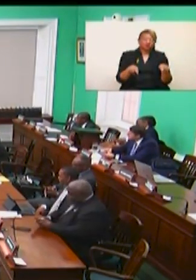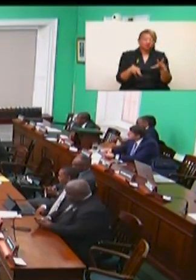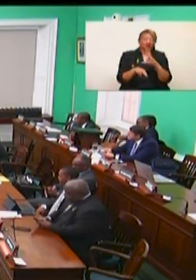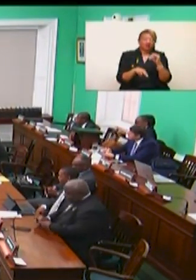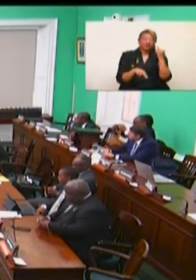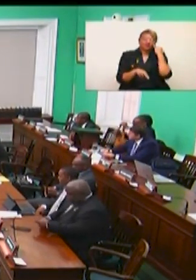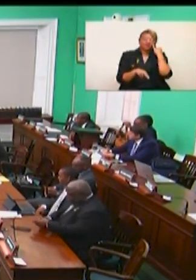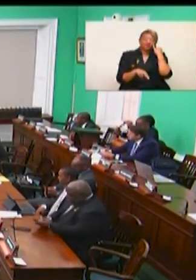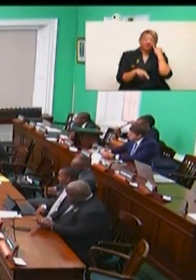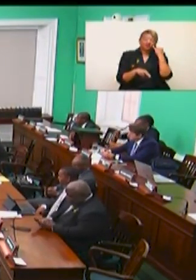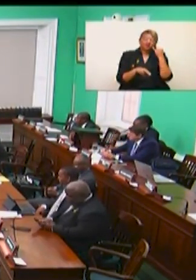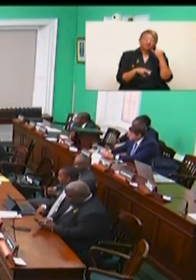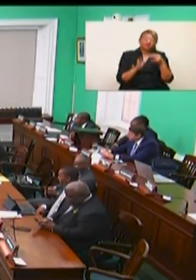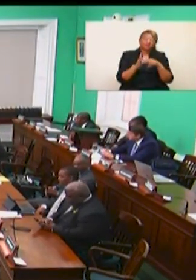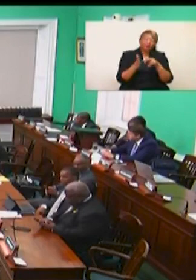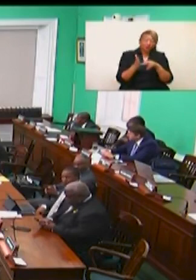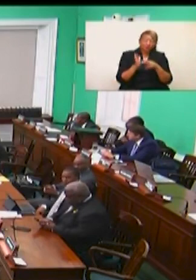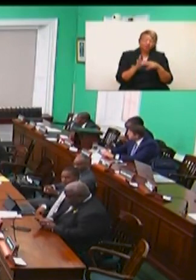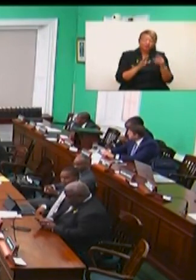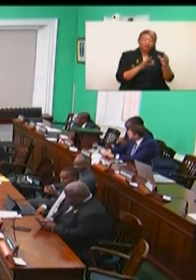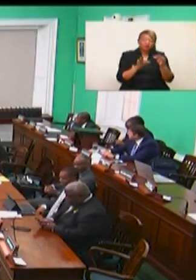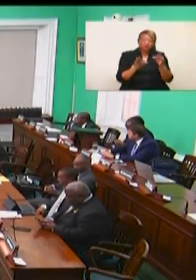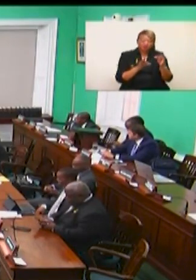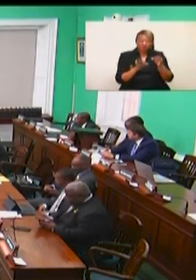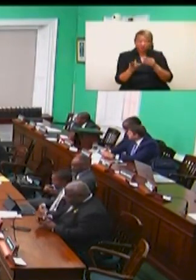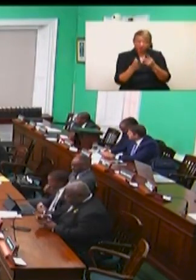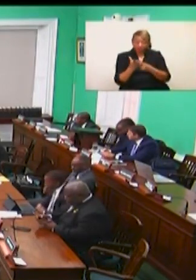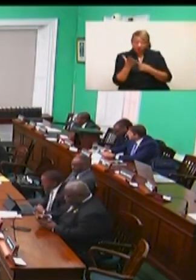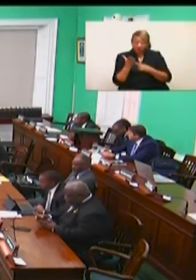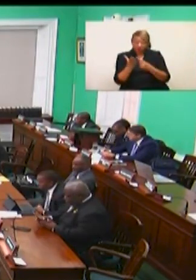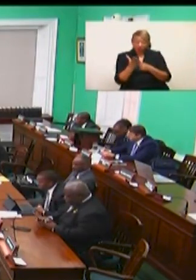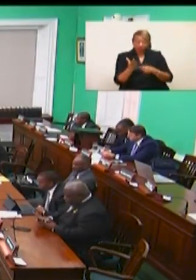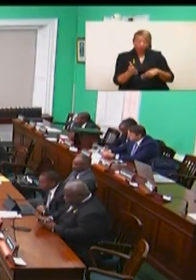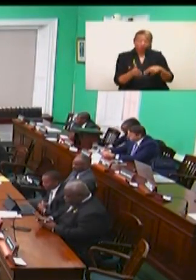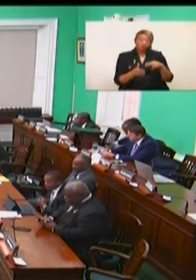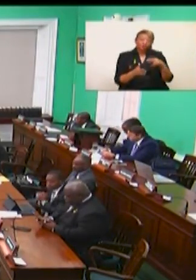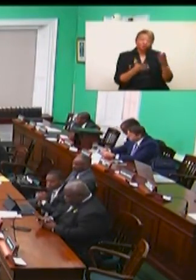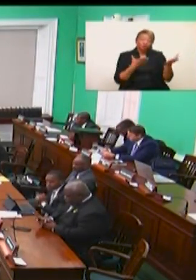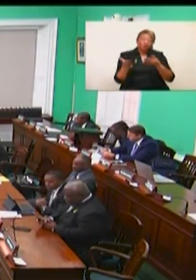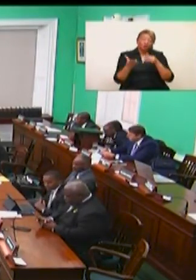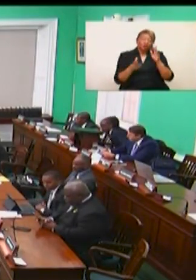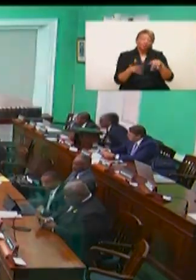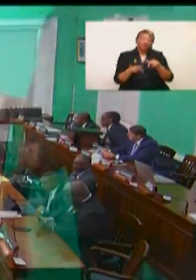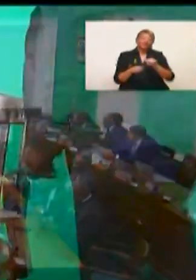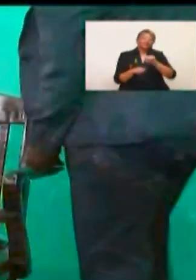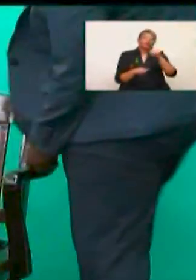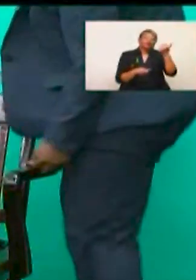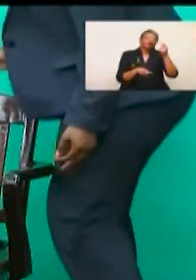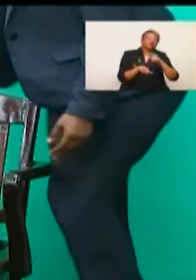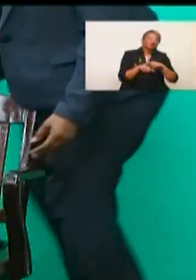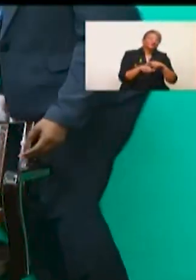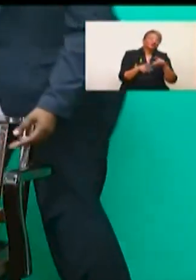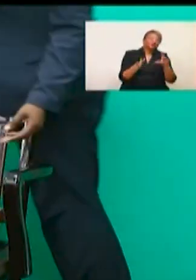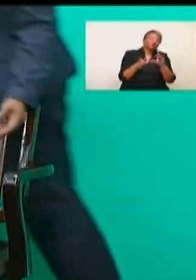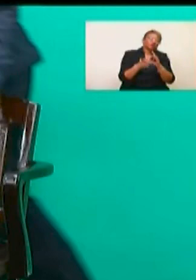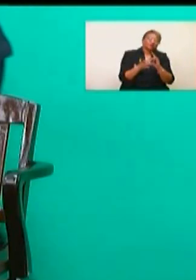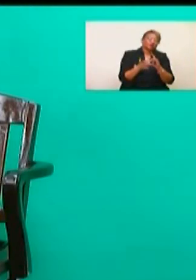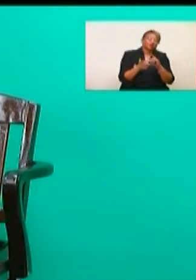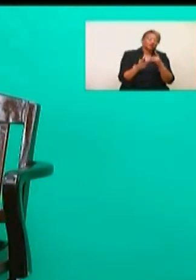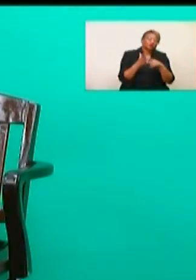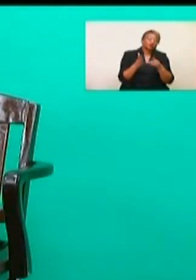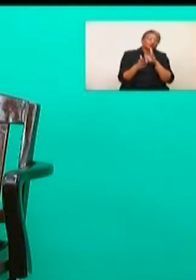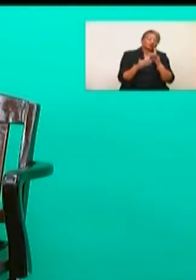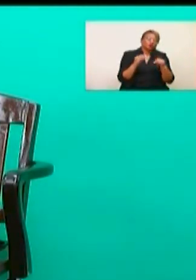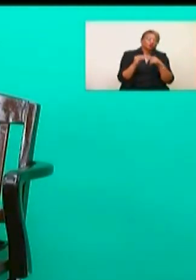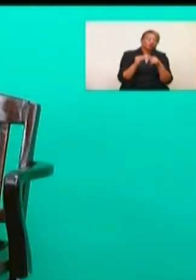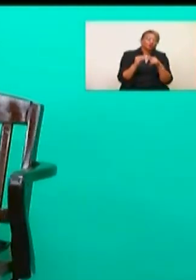if there's a matter to be discussed, that the matter can be raised at another time. But that is not relevant to what we're dealing with today, Madam Speaker. So